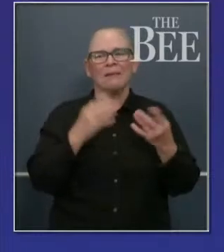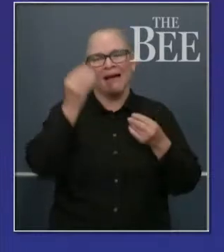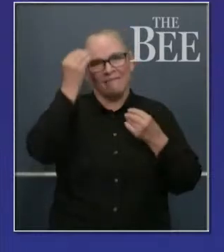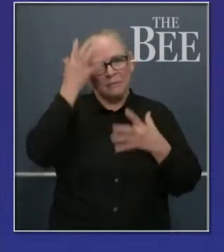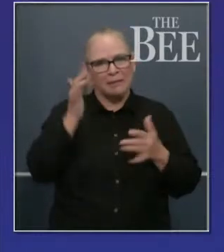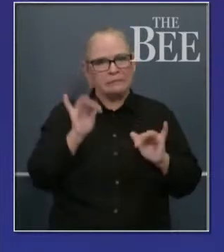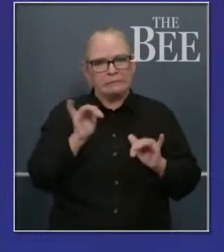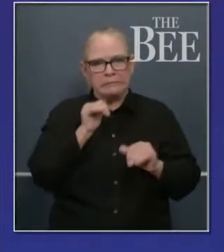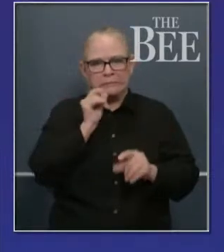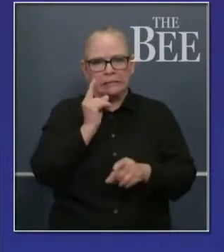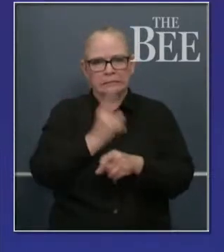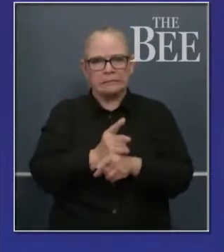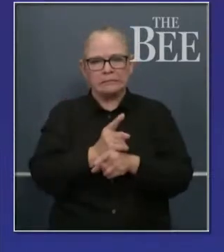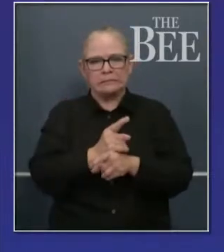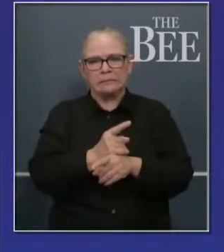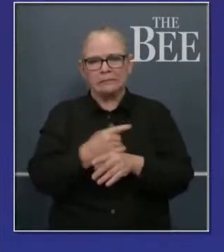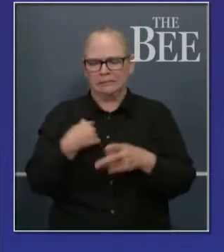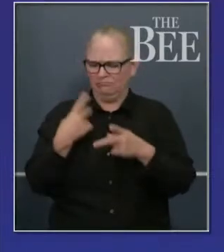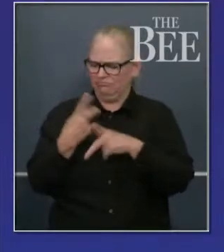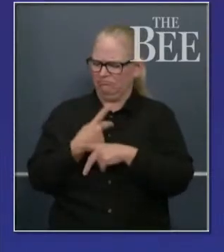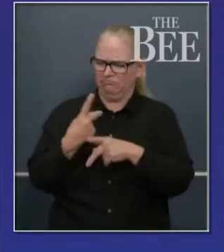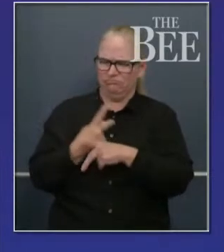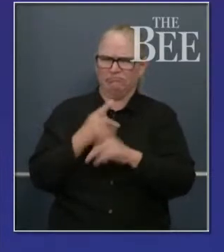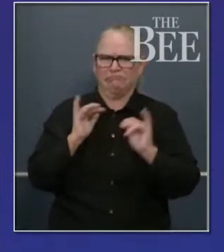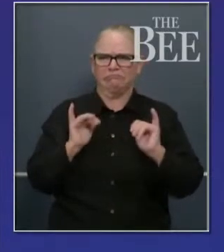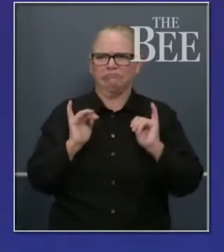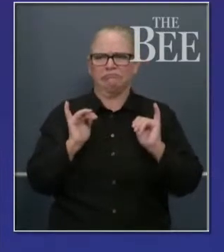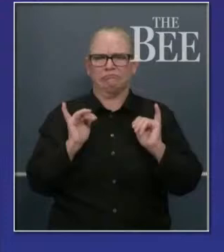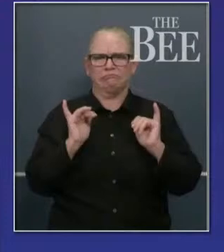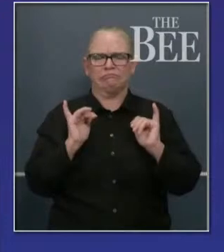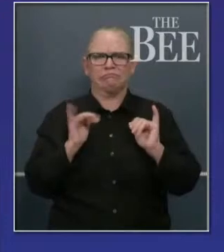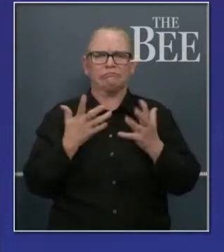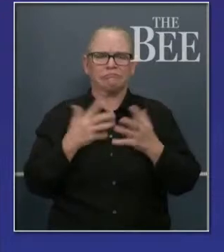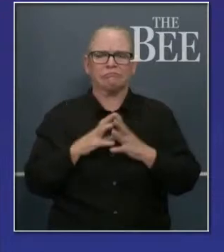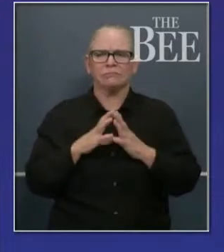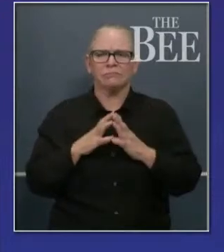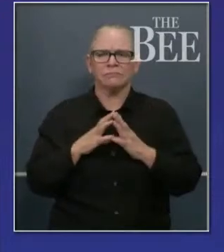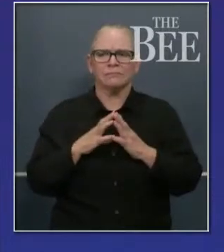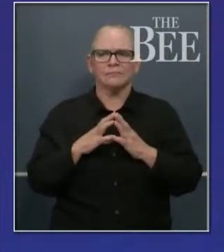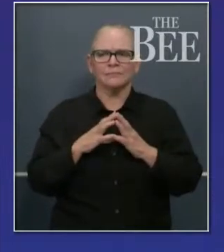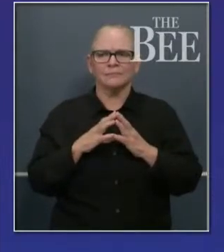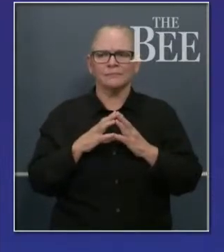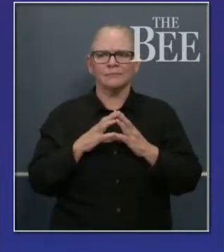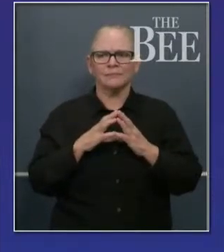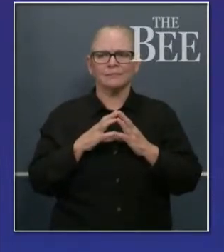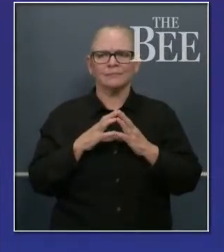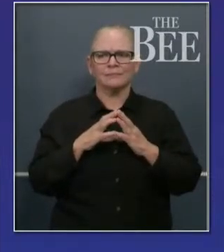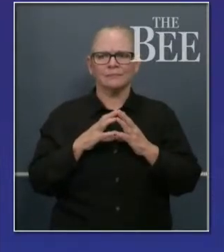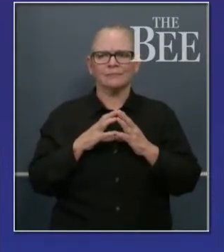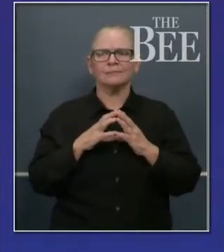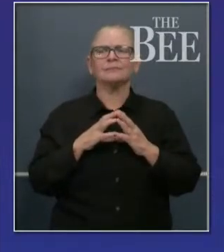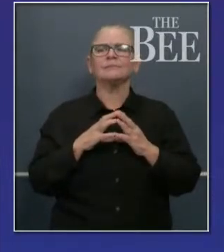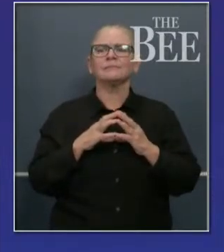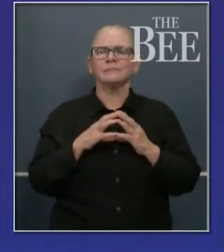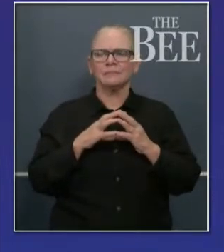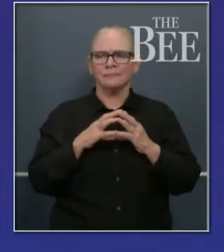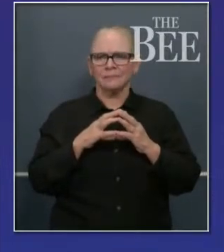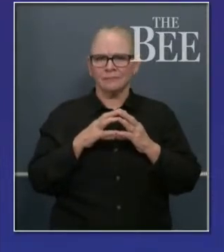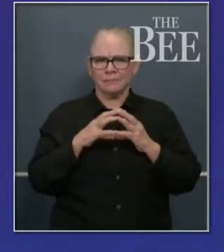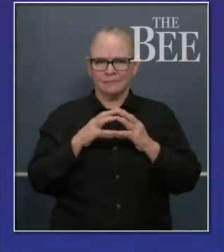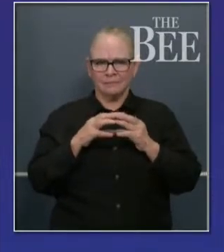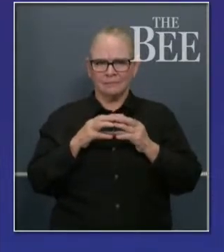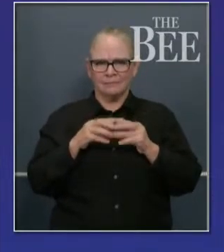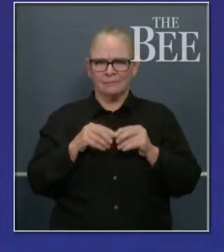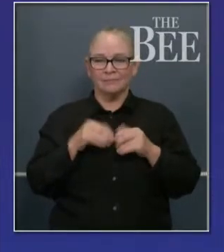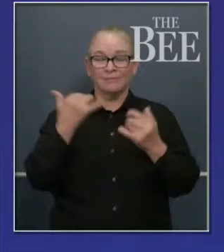make accurate calculations. And as we look forward to next week, the potential that San Diego County meets